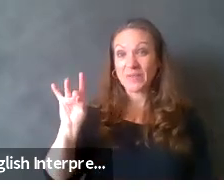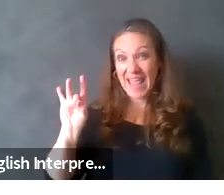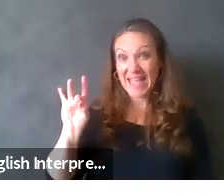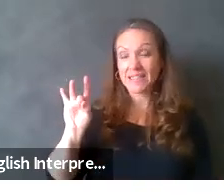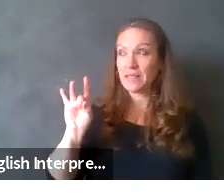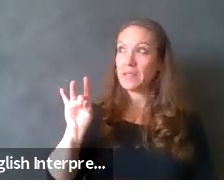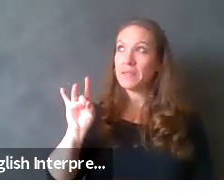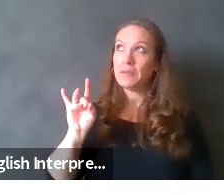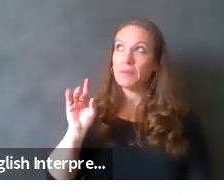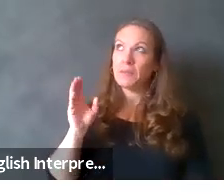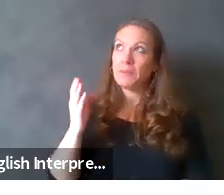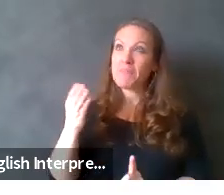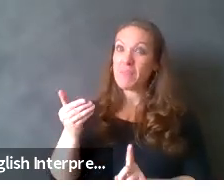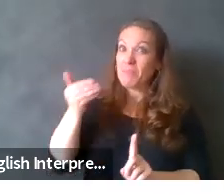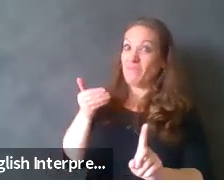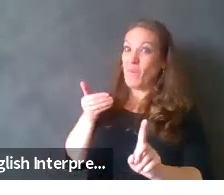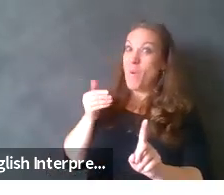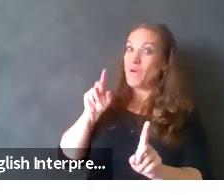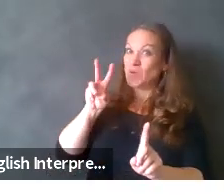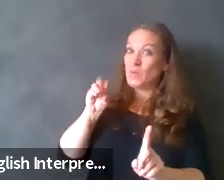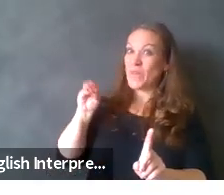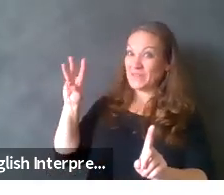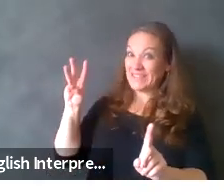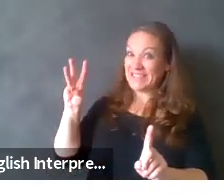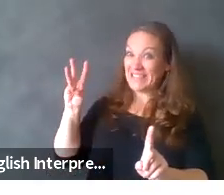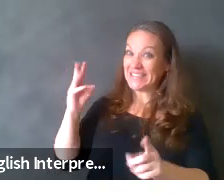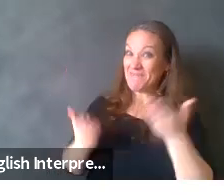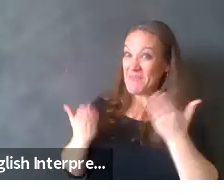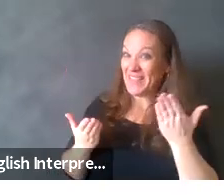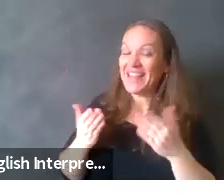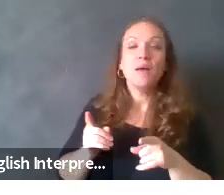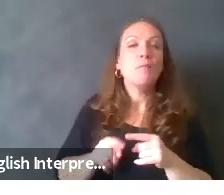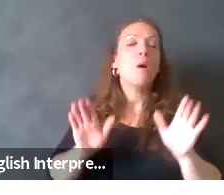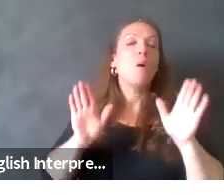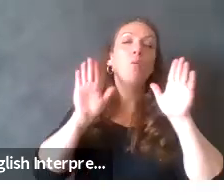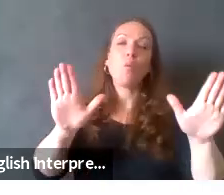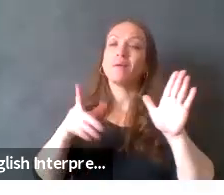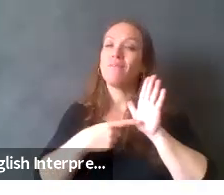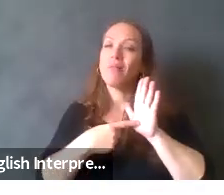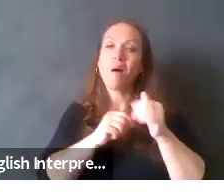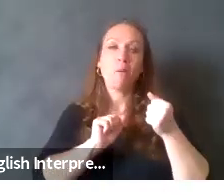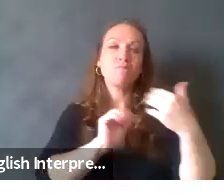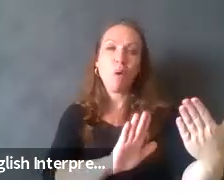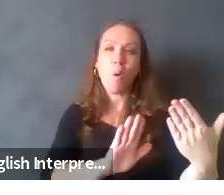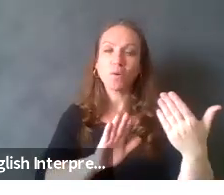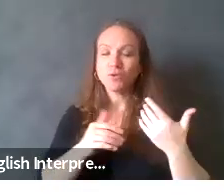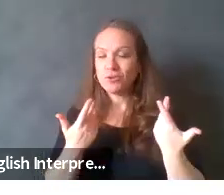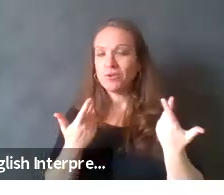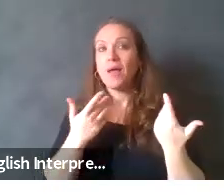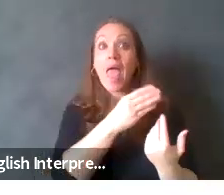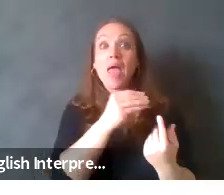been 2006. So it's been around for a long time, but it's a wonderful model to really. It's especially